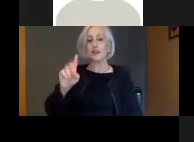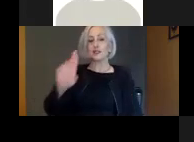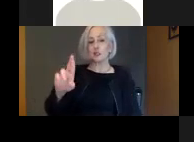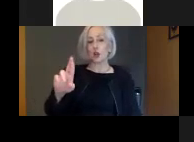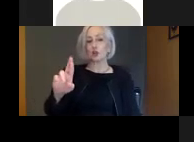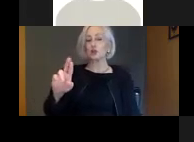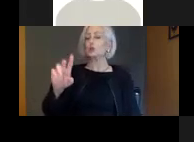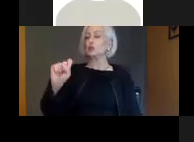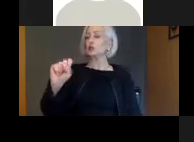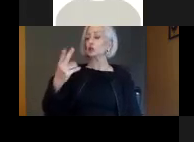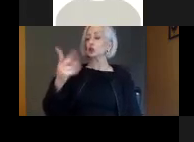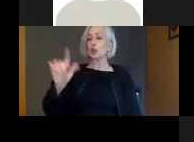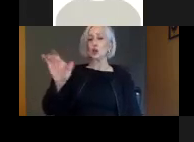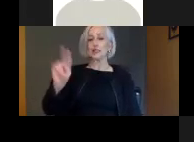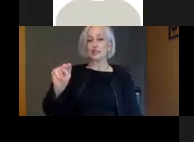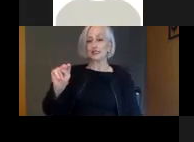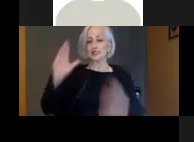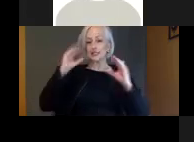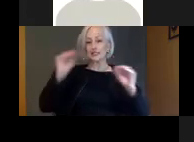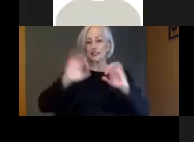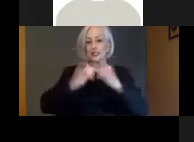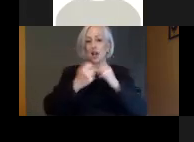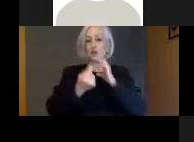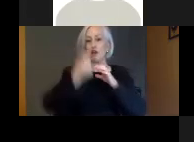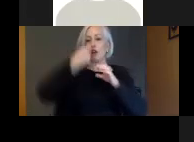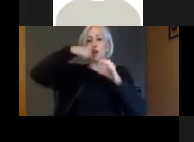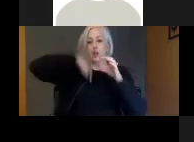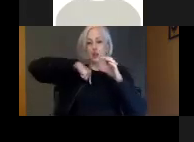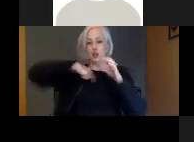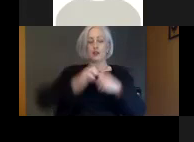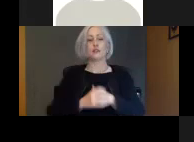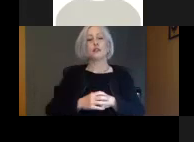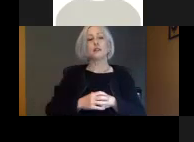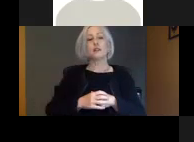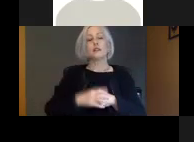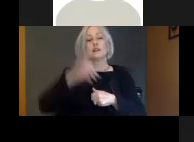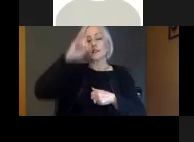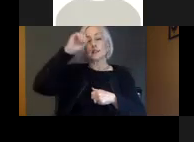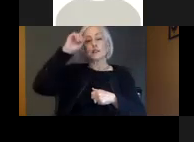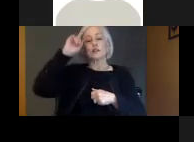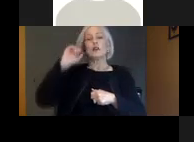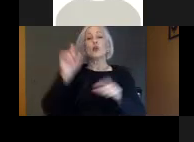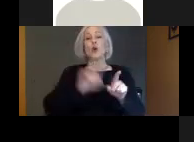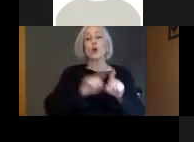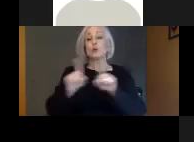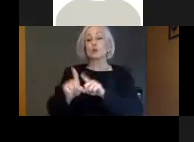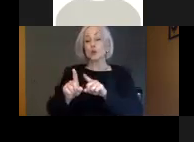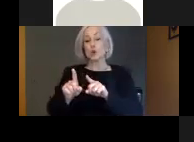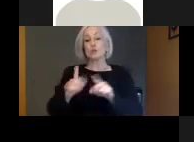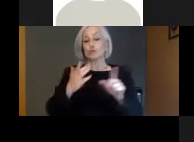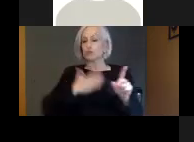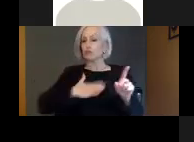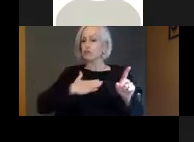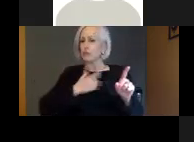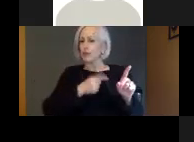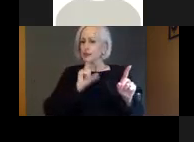Sheridan teaching at an airway station course. Next slide. And also, I like this slide because it